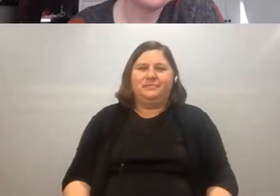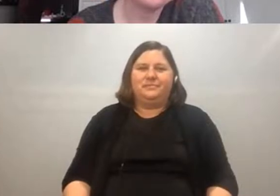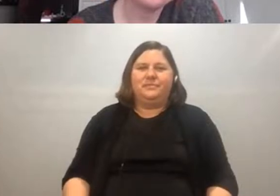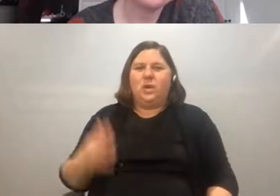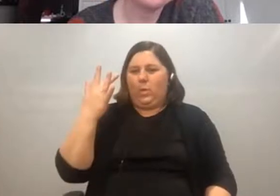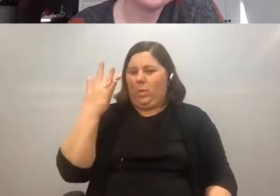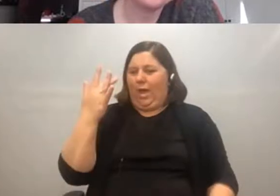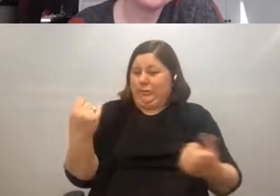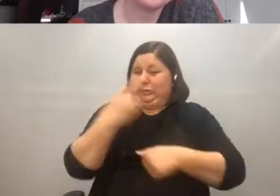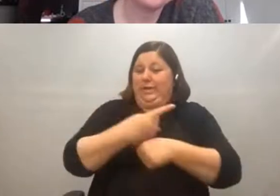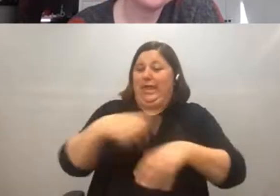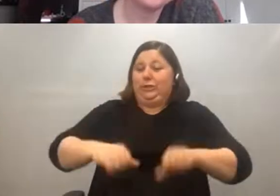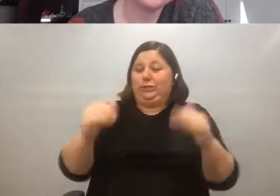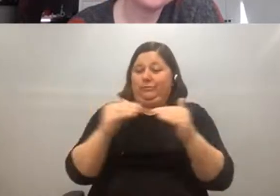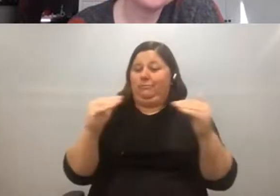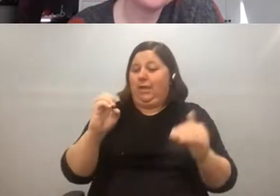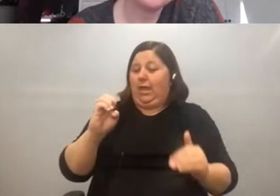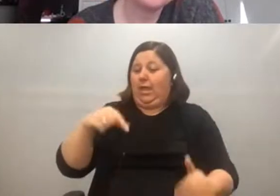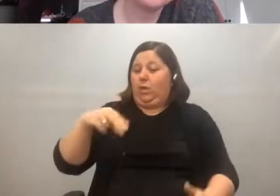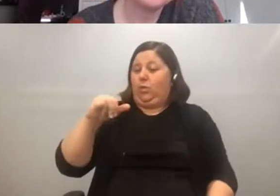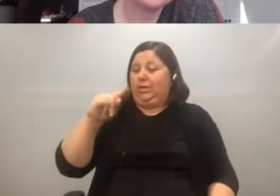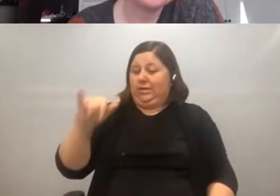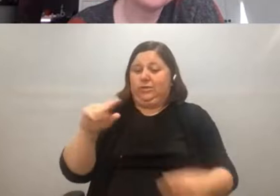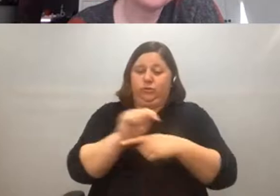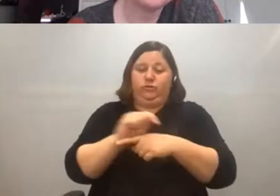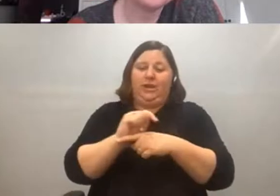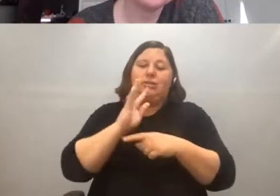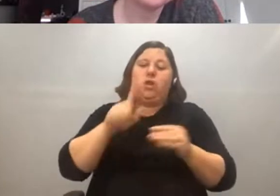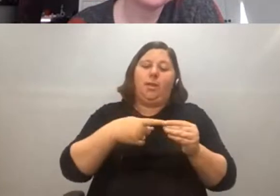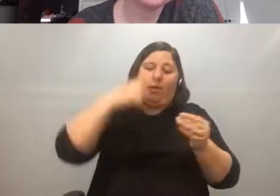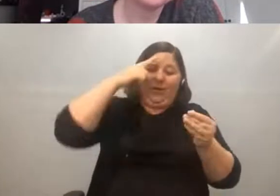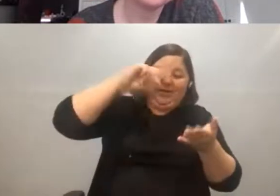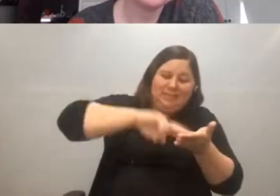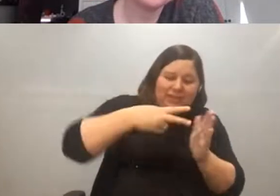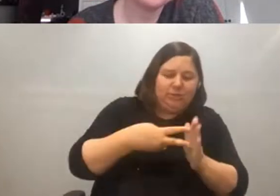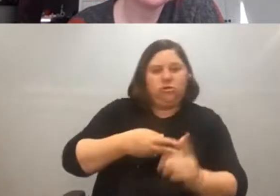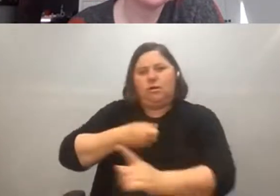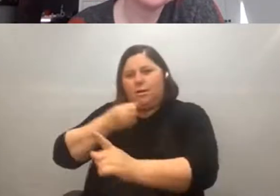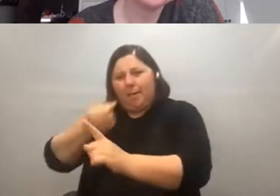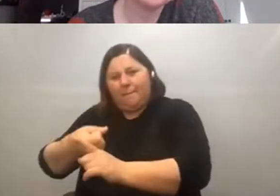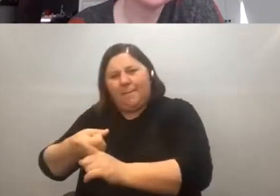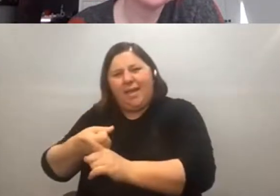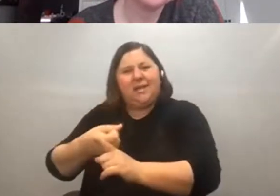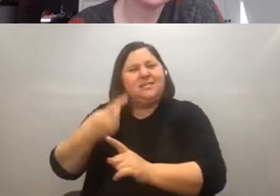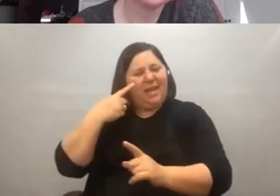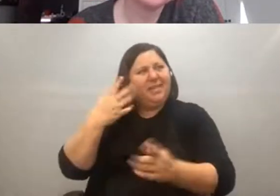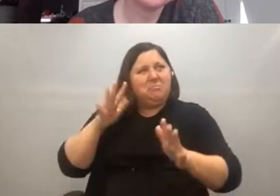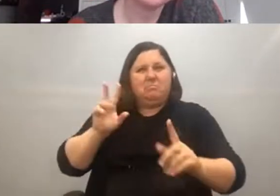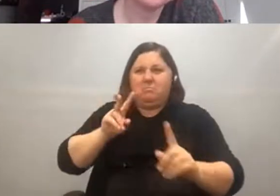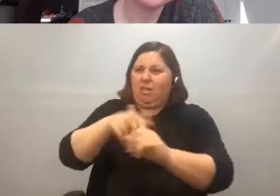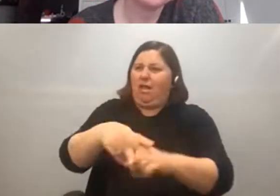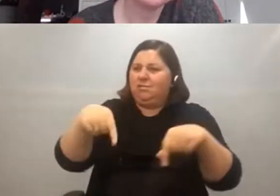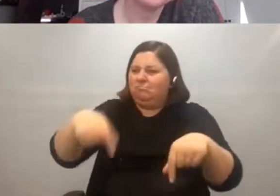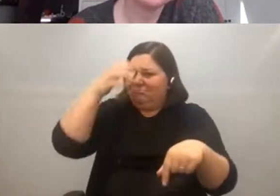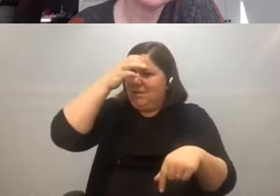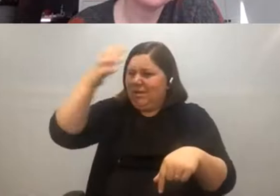training today but we were talking about intent and impact and i sort of think that may apply as i think about